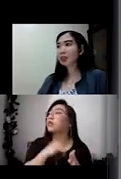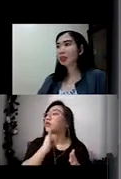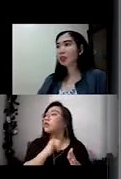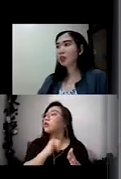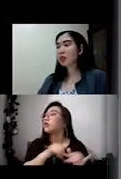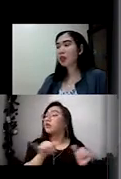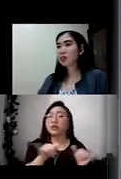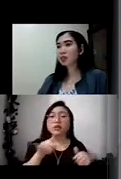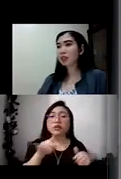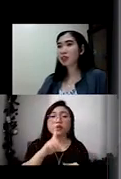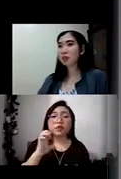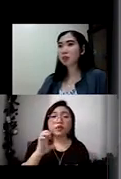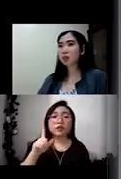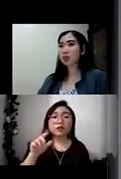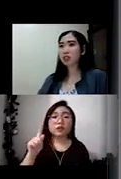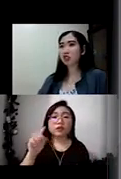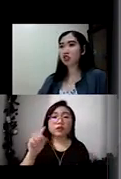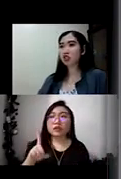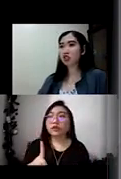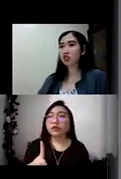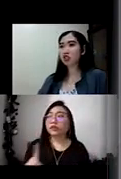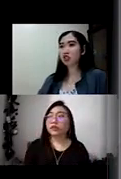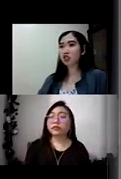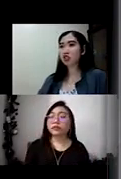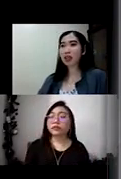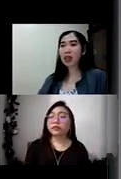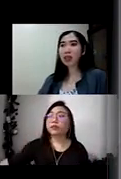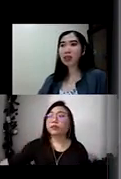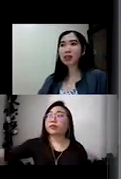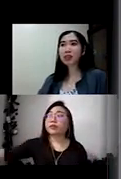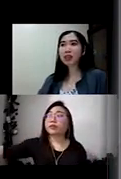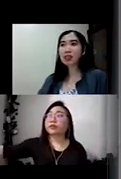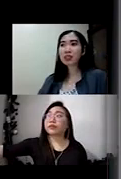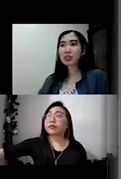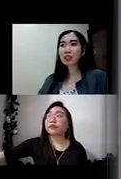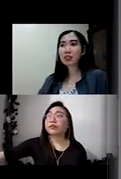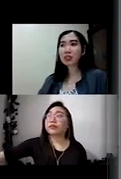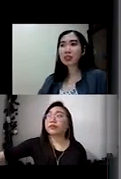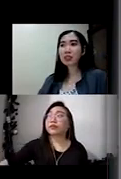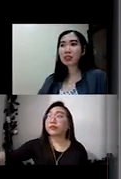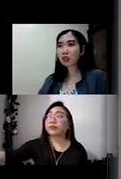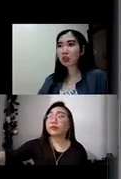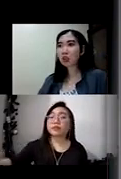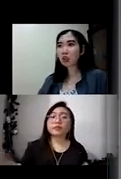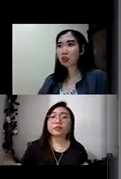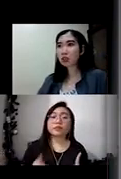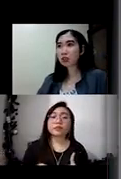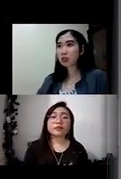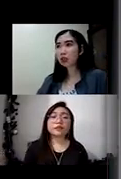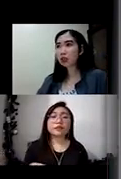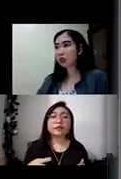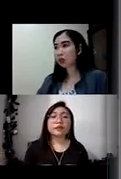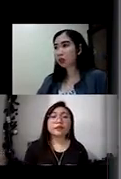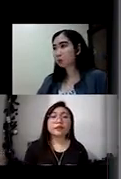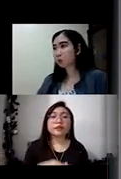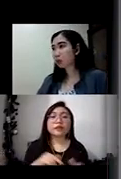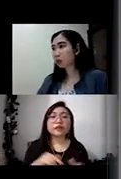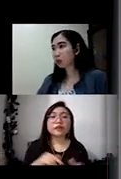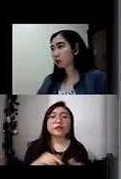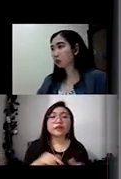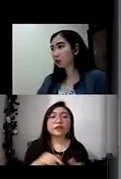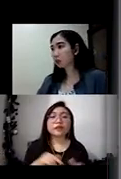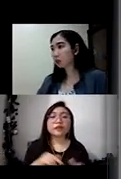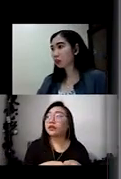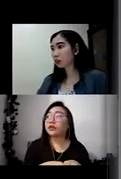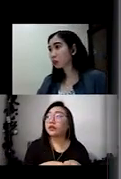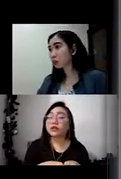para makita mo yung mga nasa archives mo, andito siya. And since this is also, I